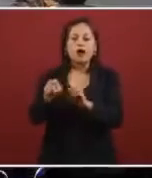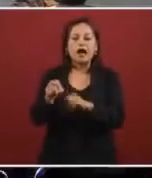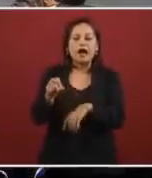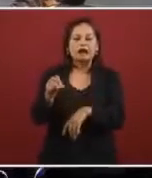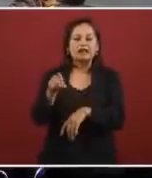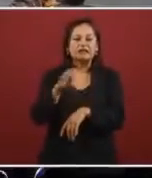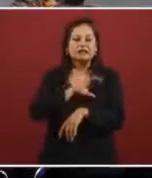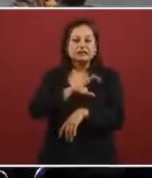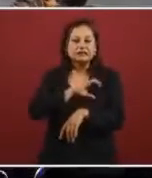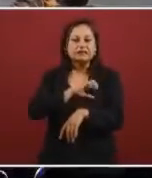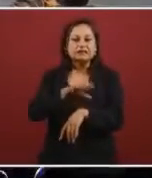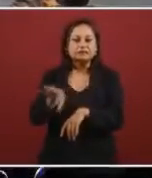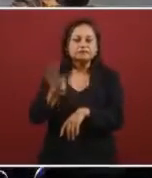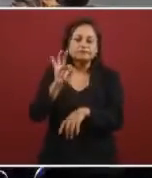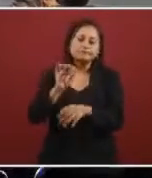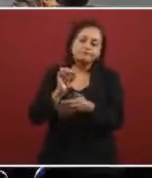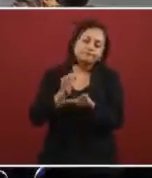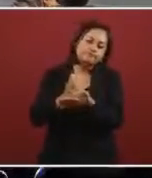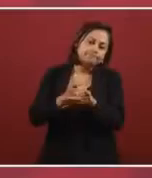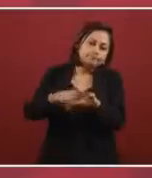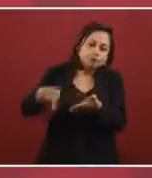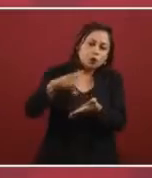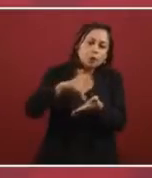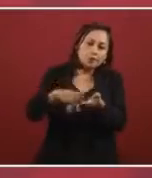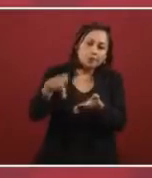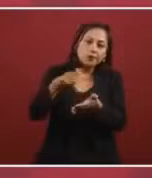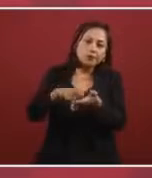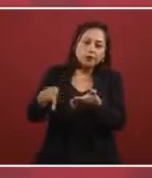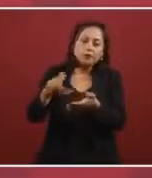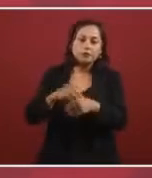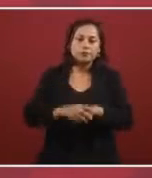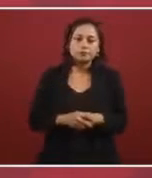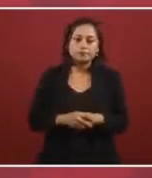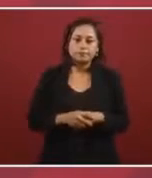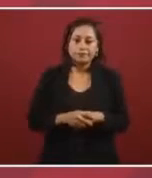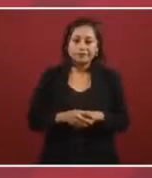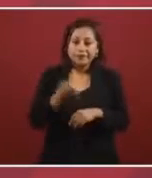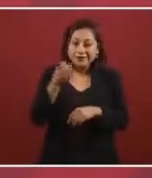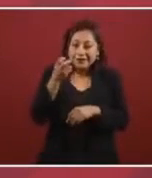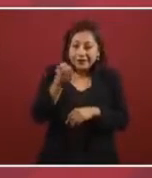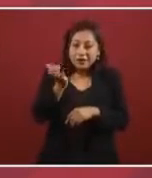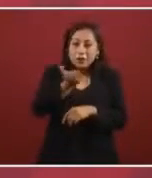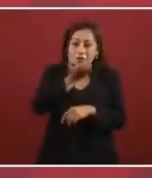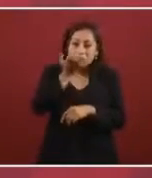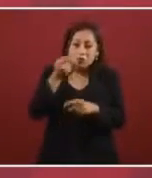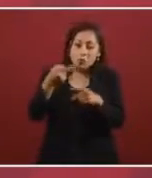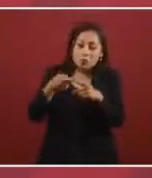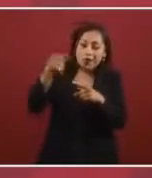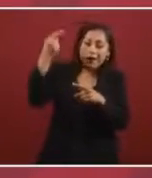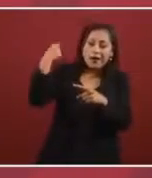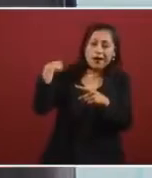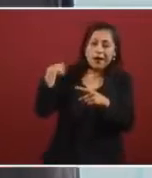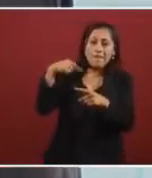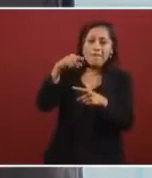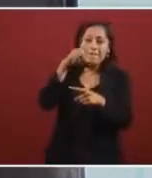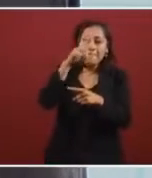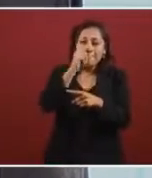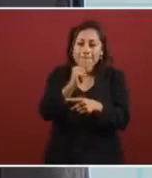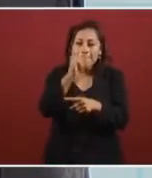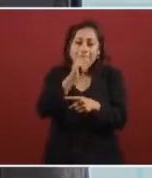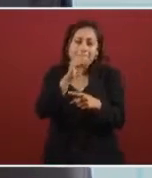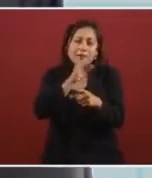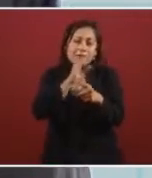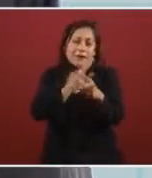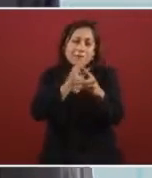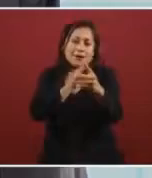this. Entonces, todo esto lo estamos arreglando. So all of these things, we're fixing it. Es como el caso de los it's like the case of